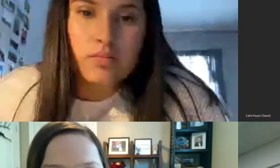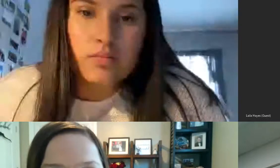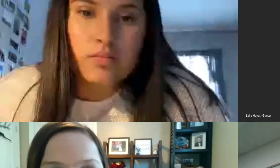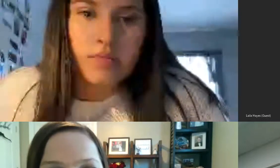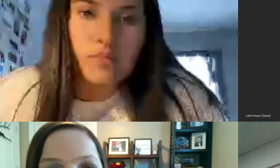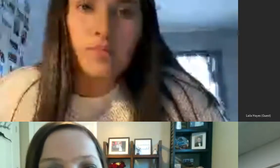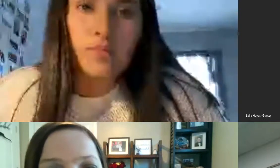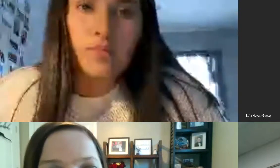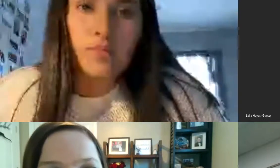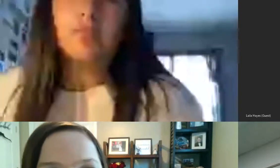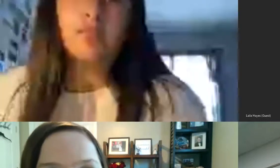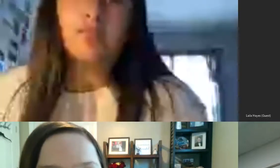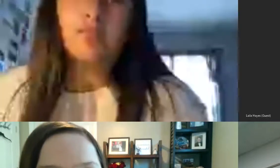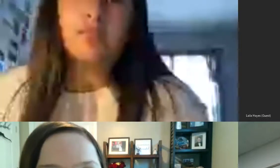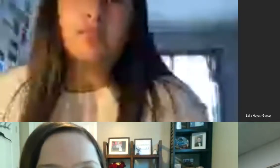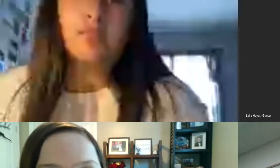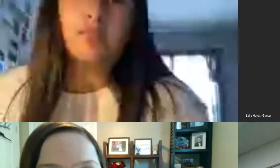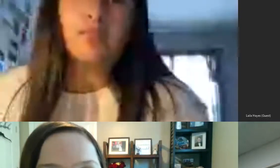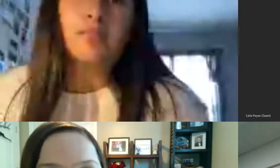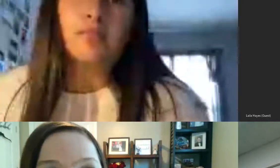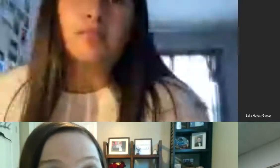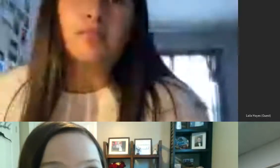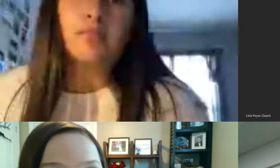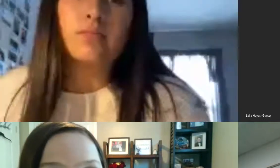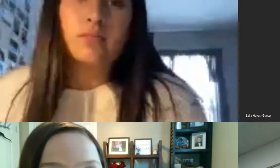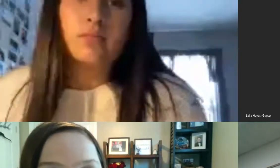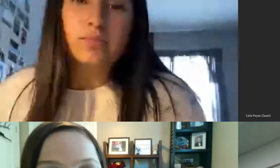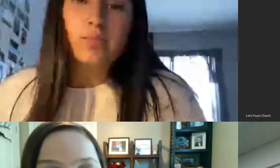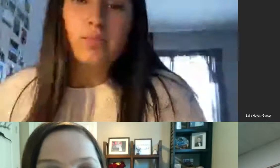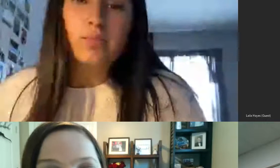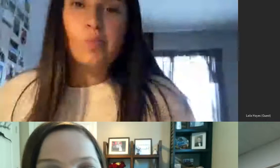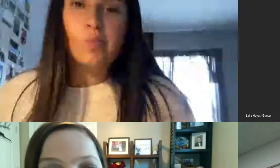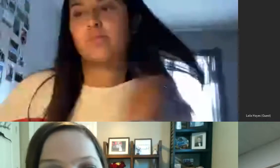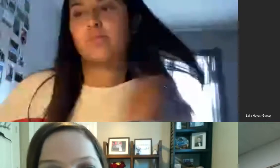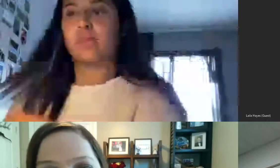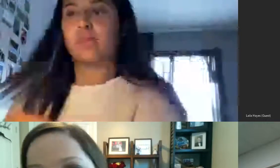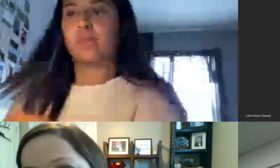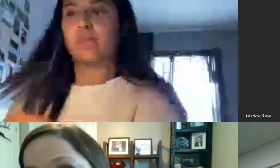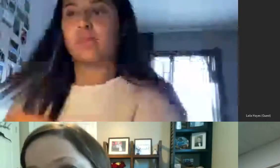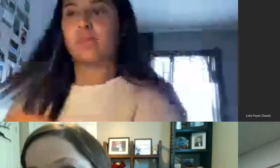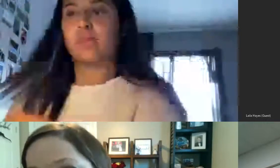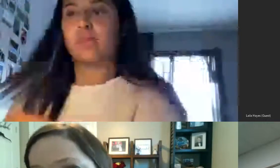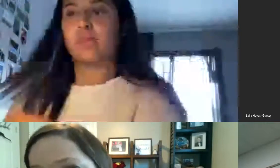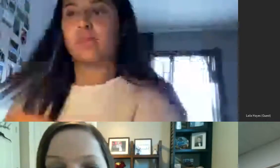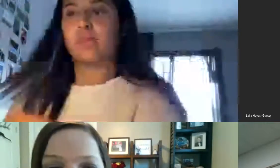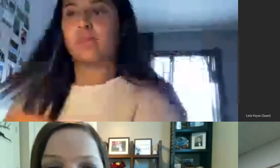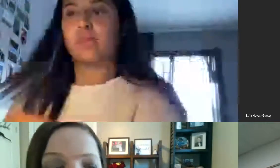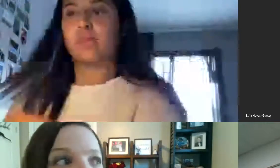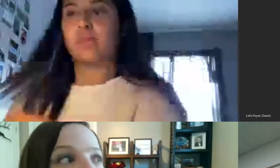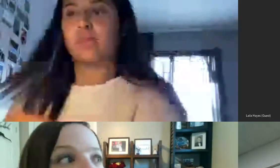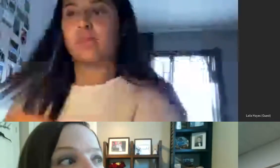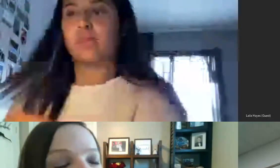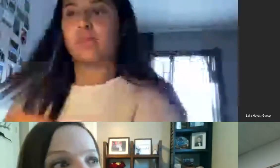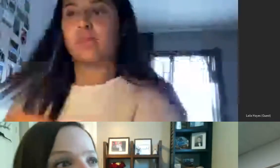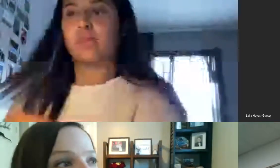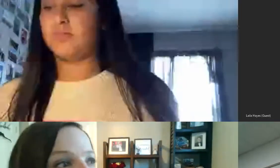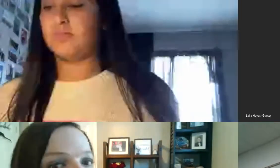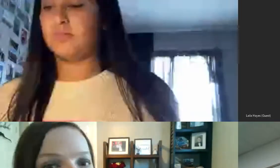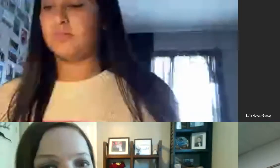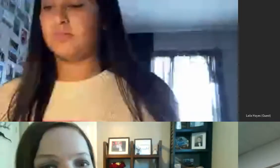2021 yet. She is also a returning member, a very valued returning member of our Student Advisory